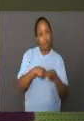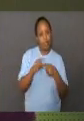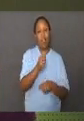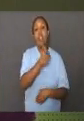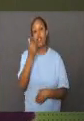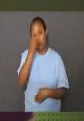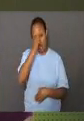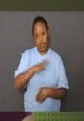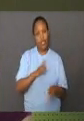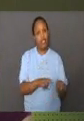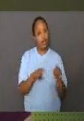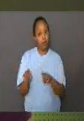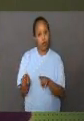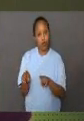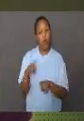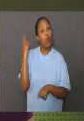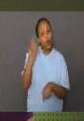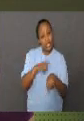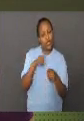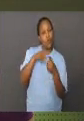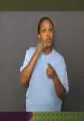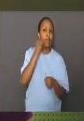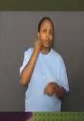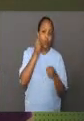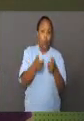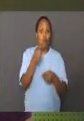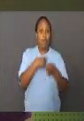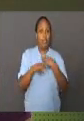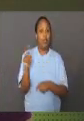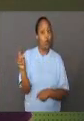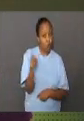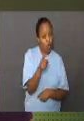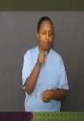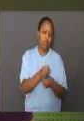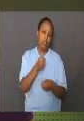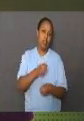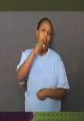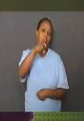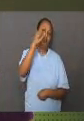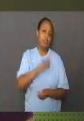other person who always comes home earlier should do the work.